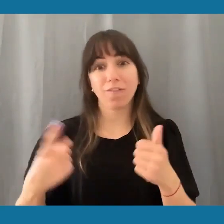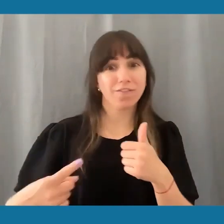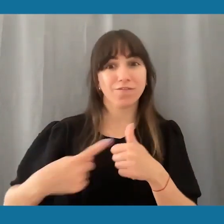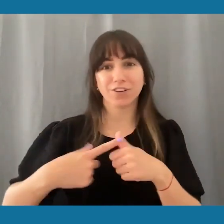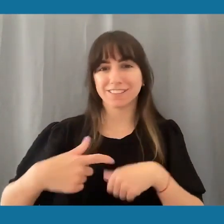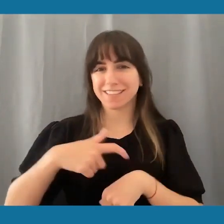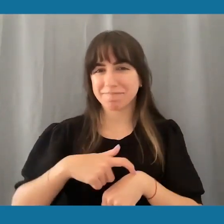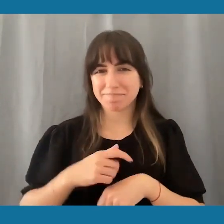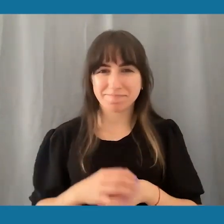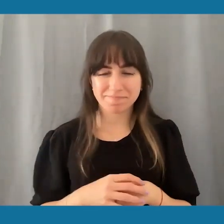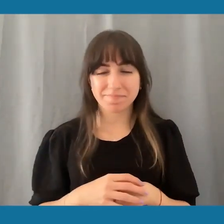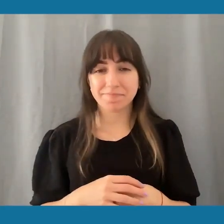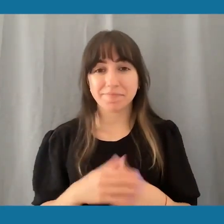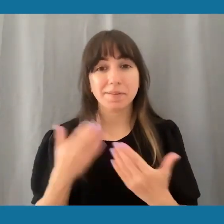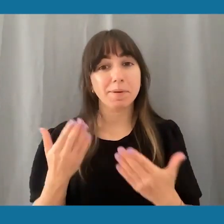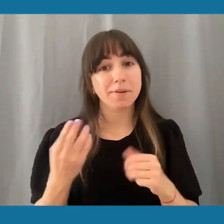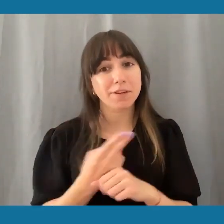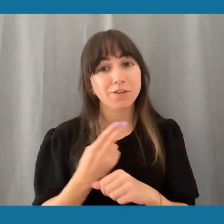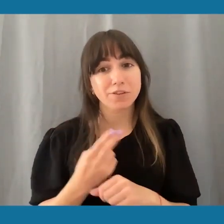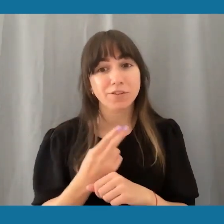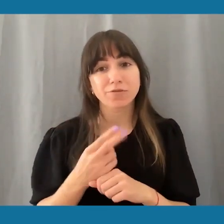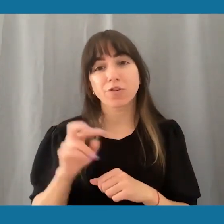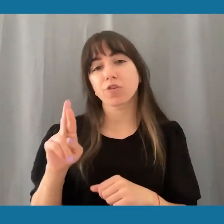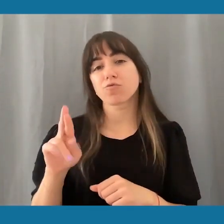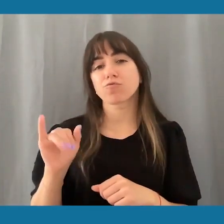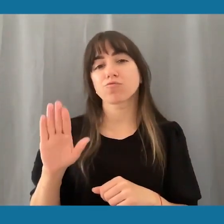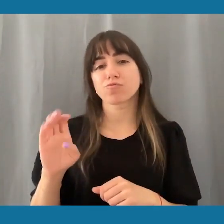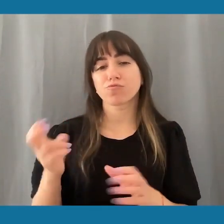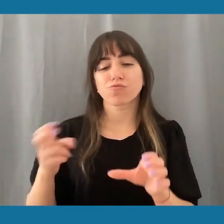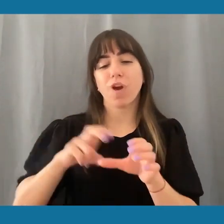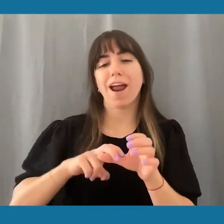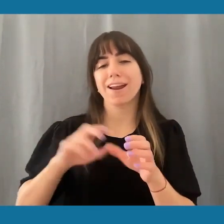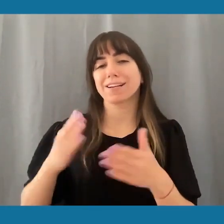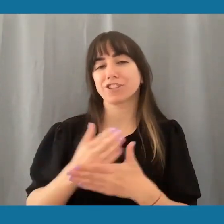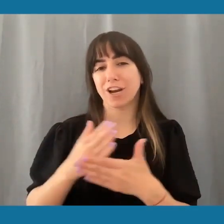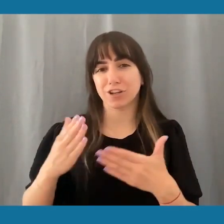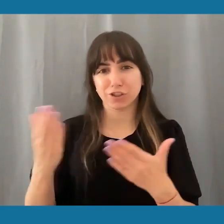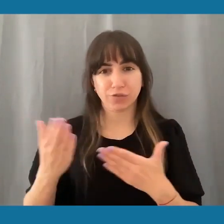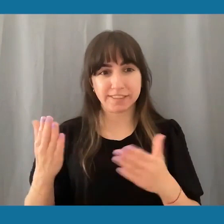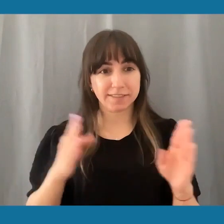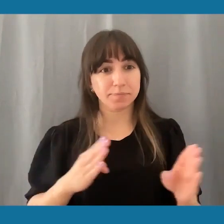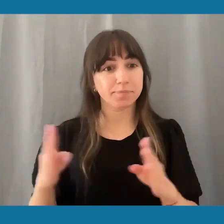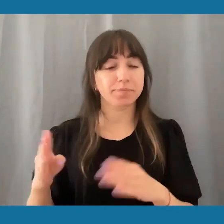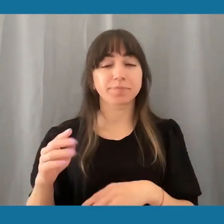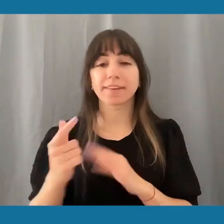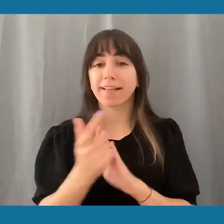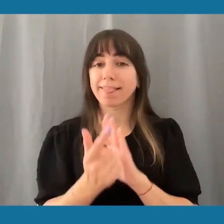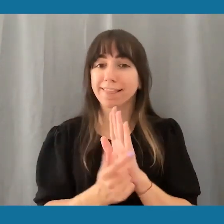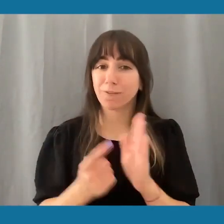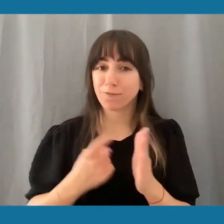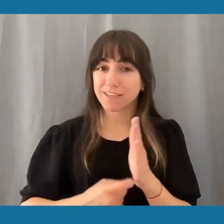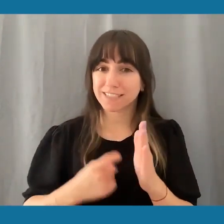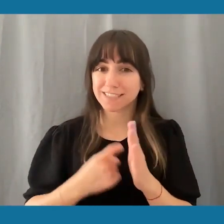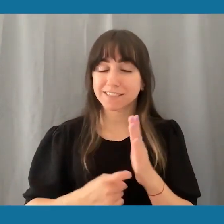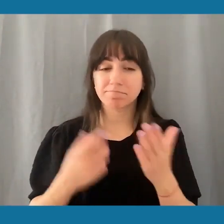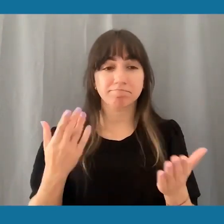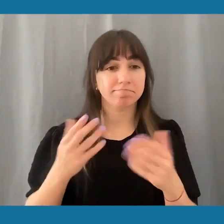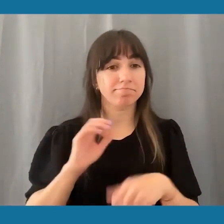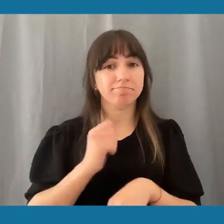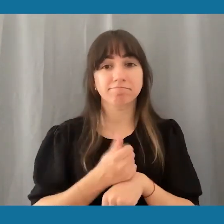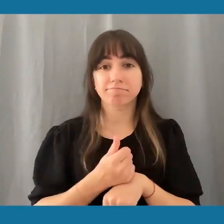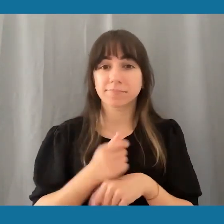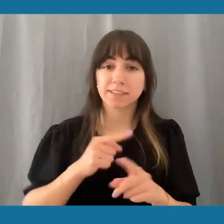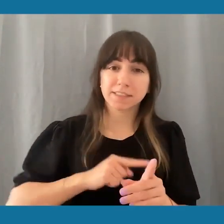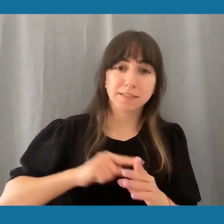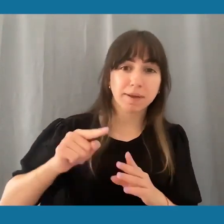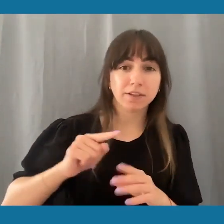Legal fees, maybe setting up a special needs trust, assistive technology and personal support. So maybe you need that assistance to